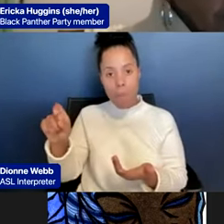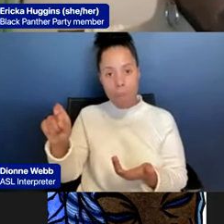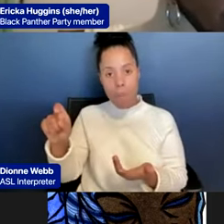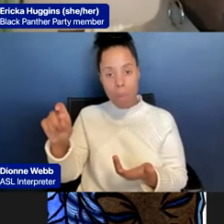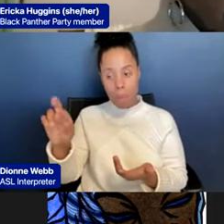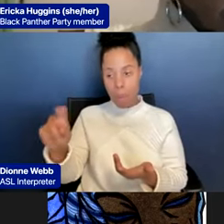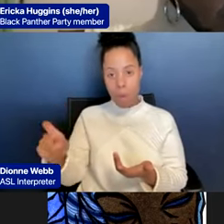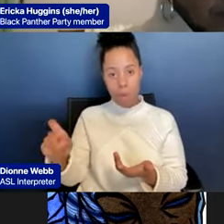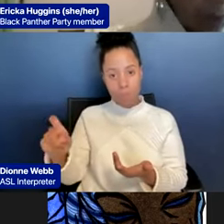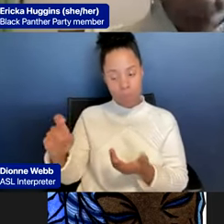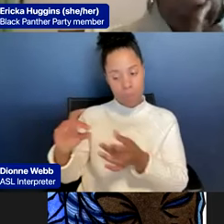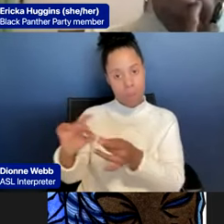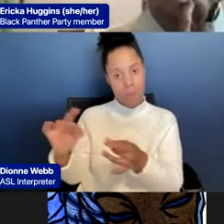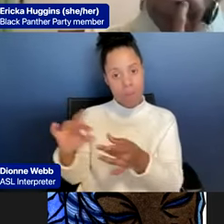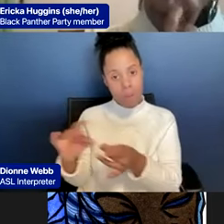intercommunalism,